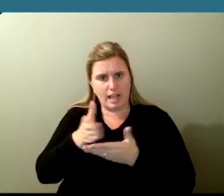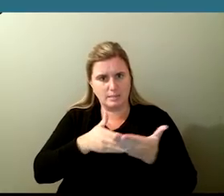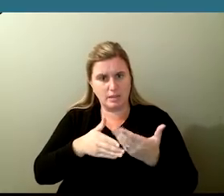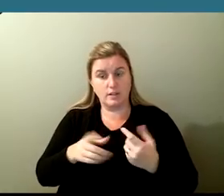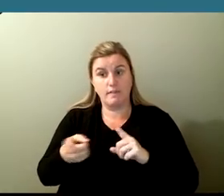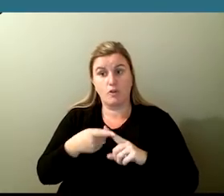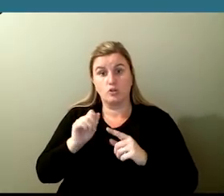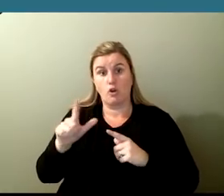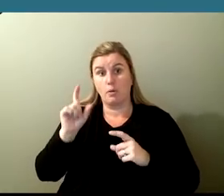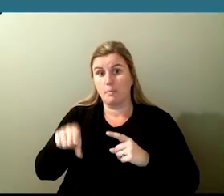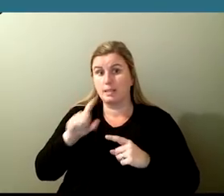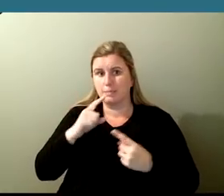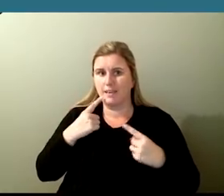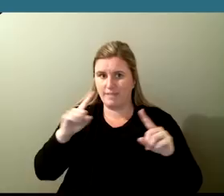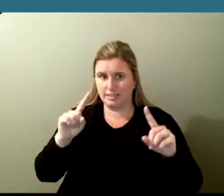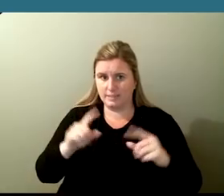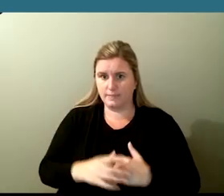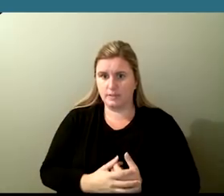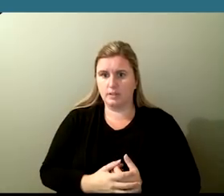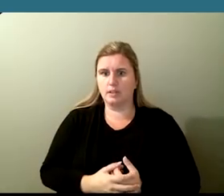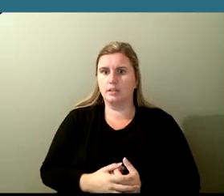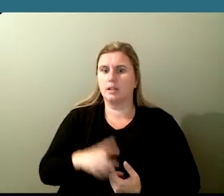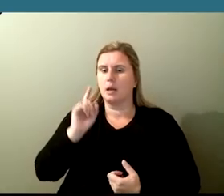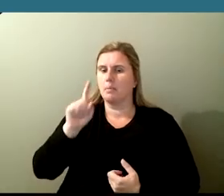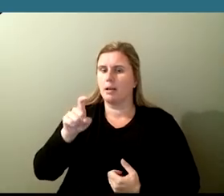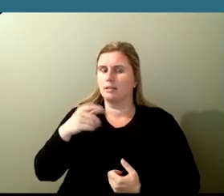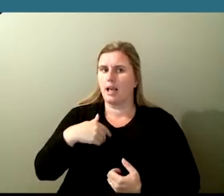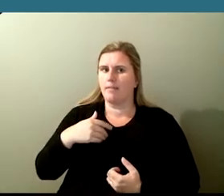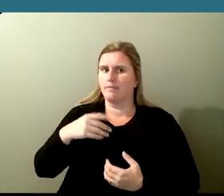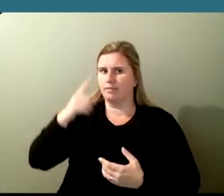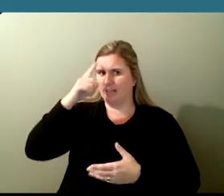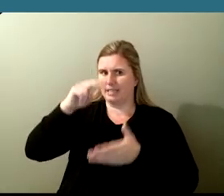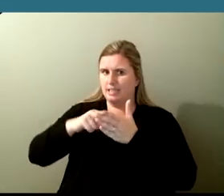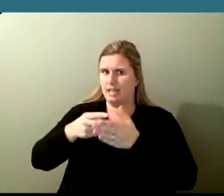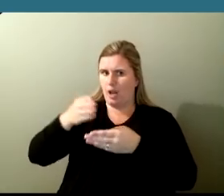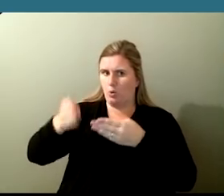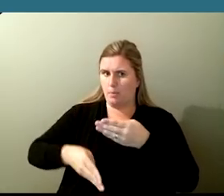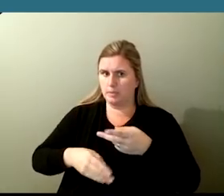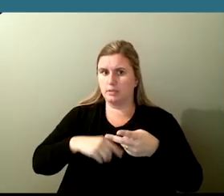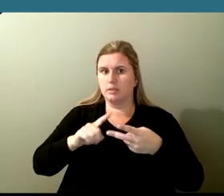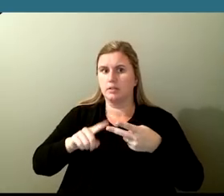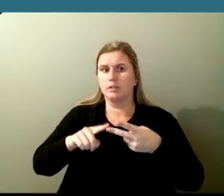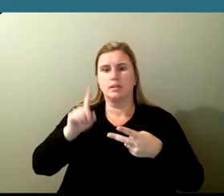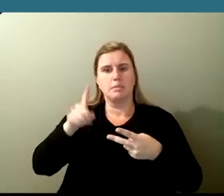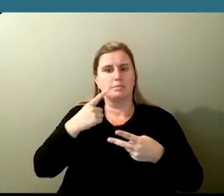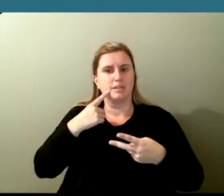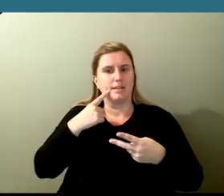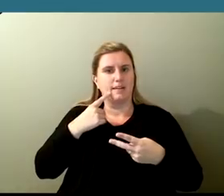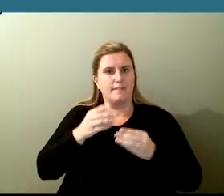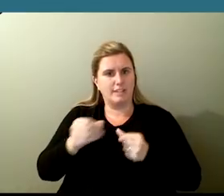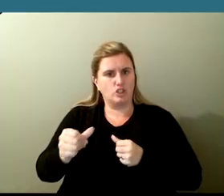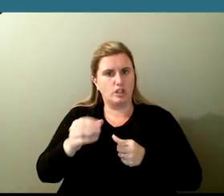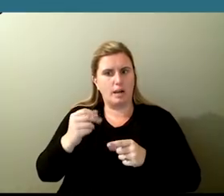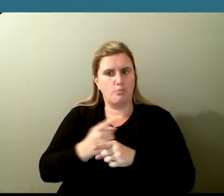First of all, it must be effective. It must yield the outcomes intended. Number two, it needs to be efficient and practical.